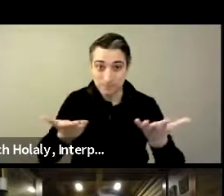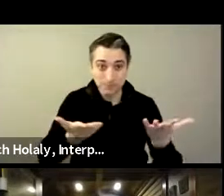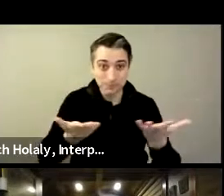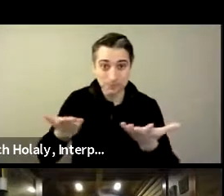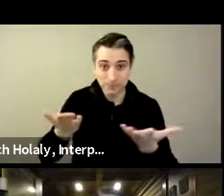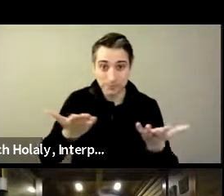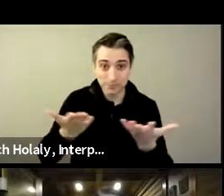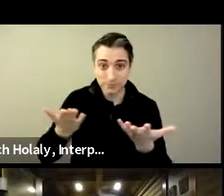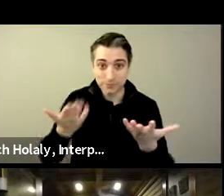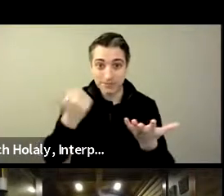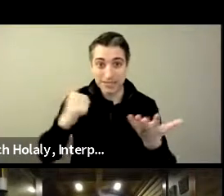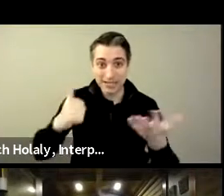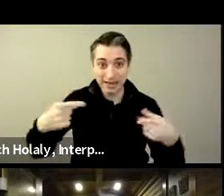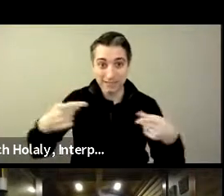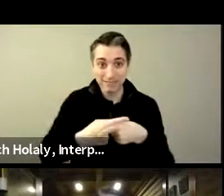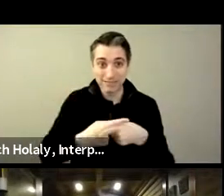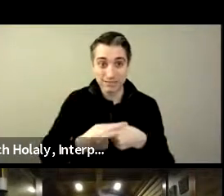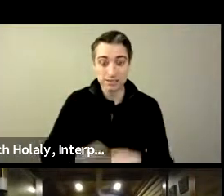have any conflicts?